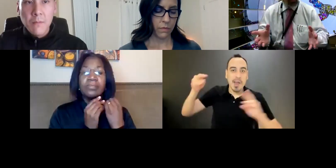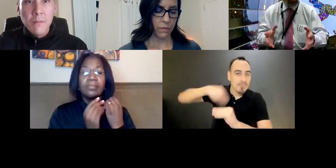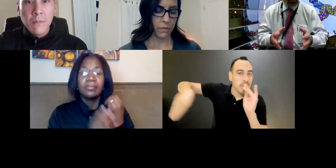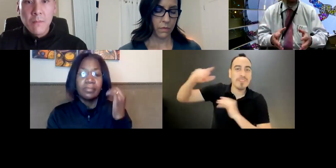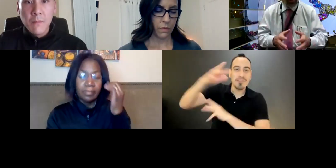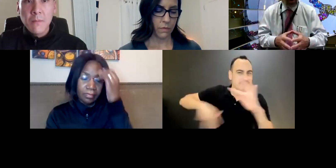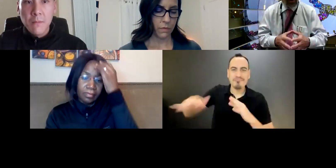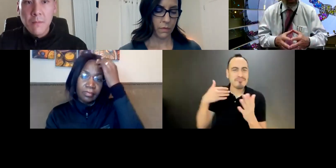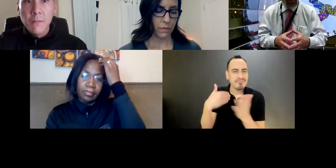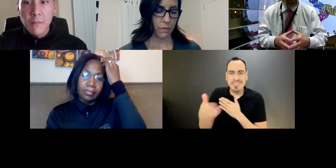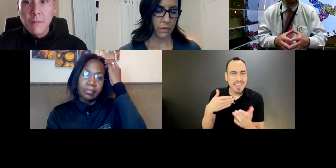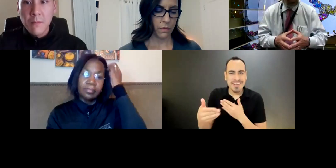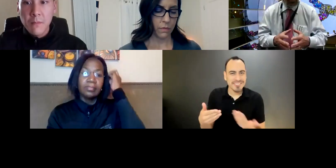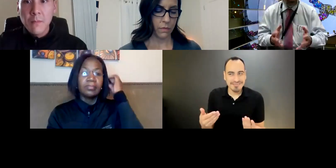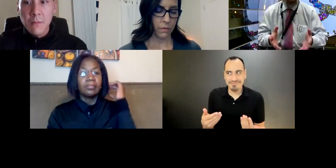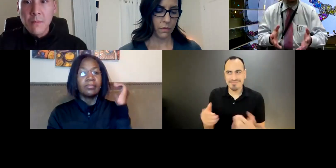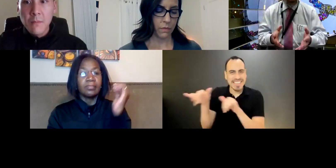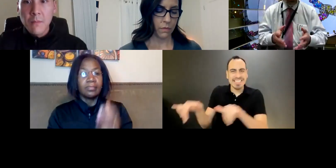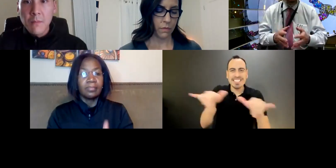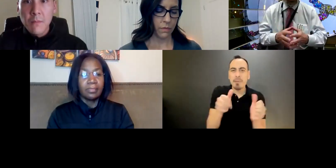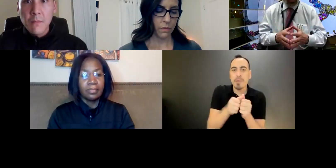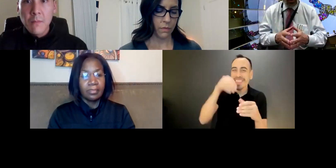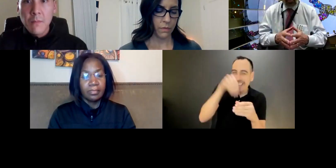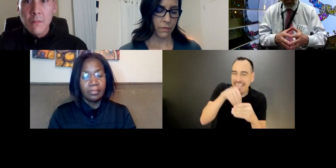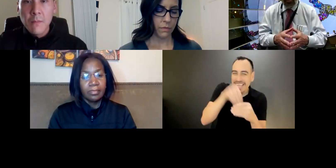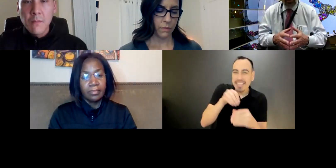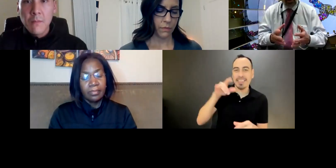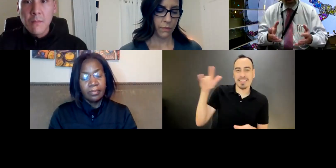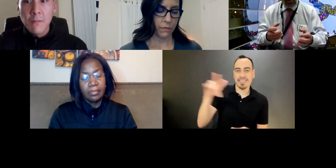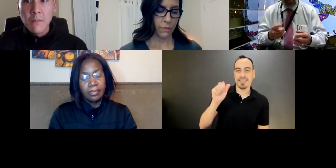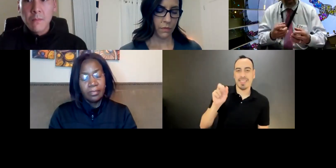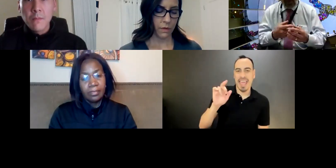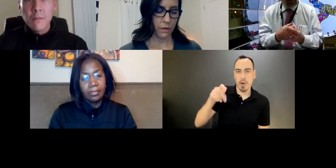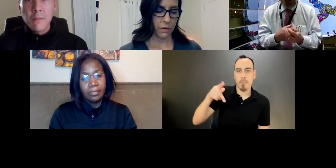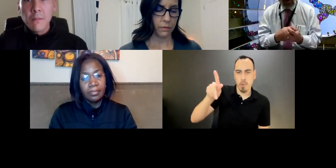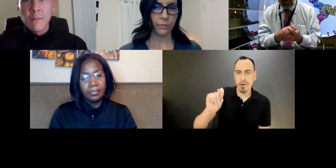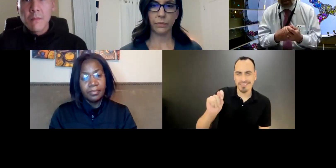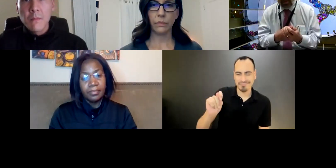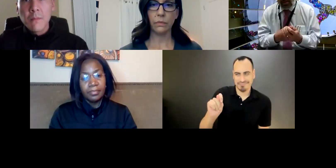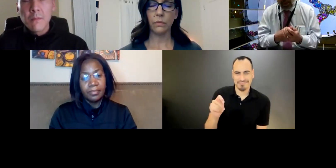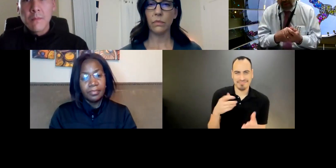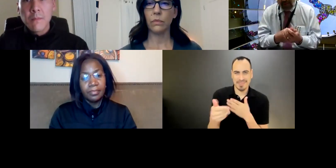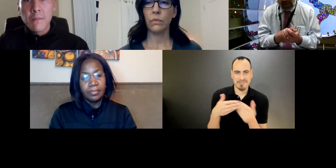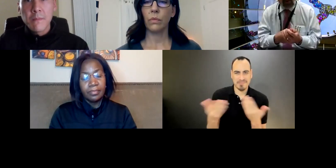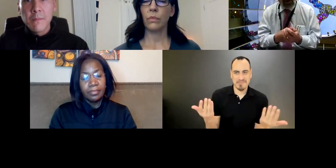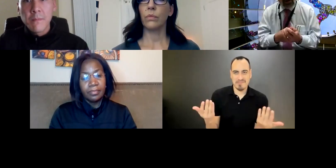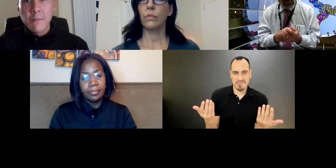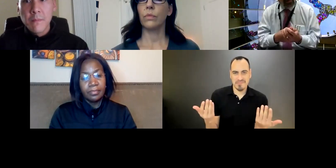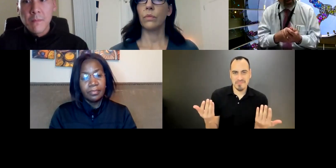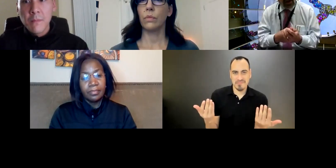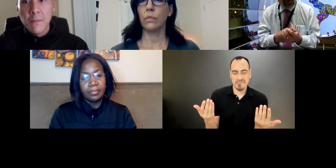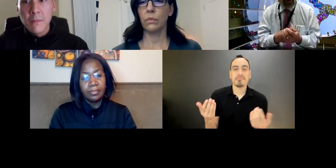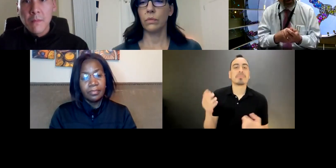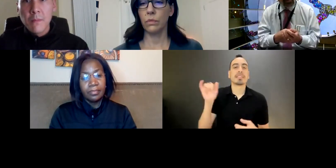airport, it doesn't make any difference. So I think that that's why they're